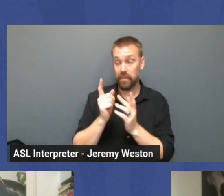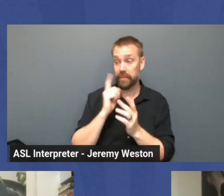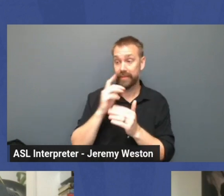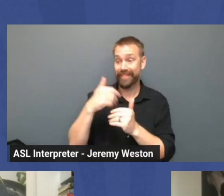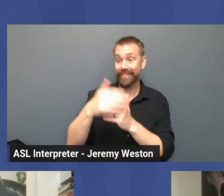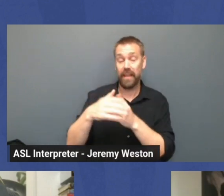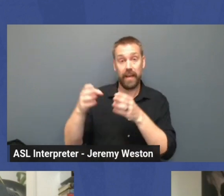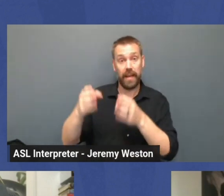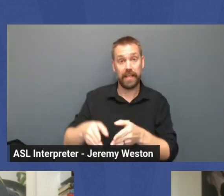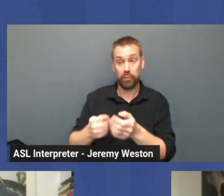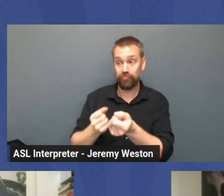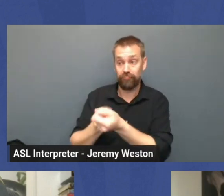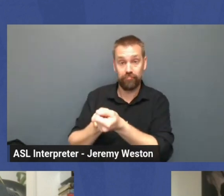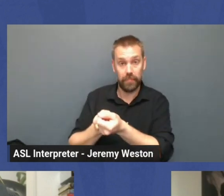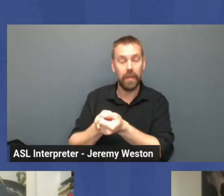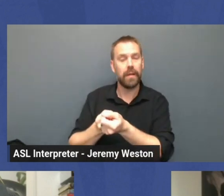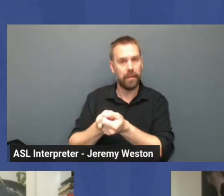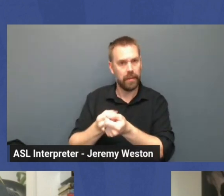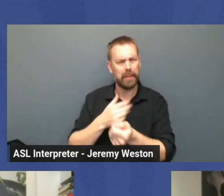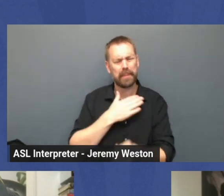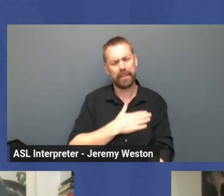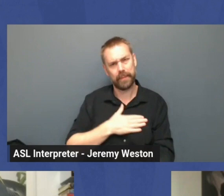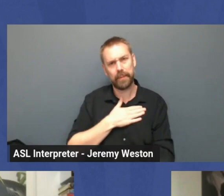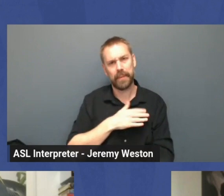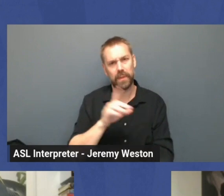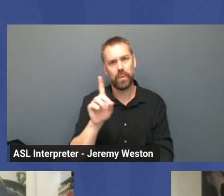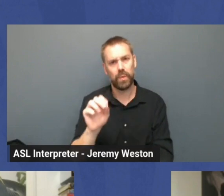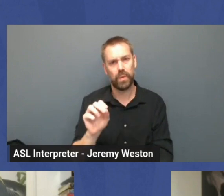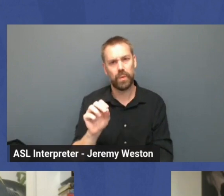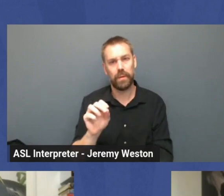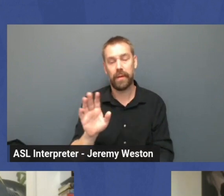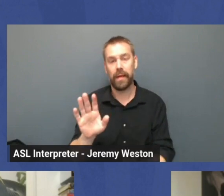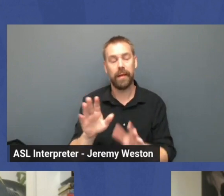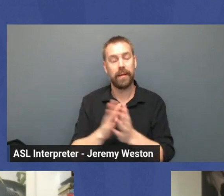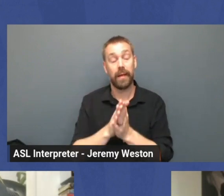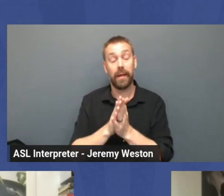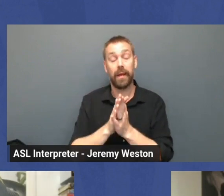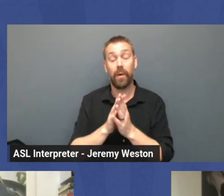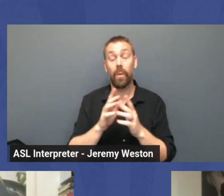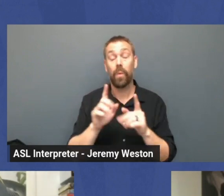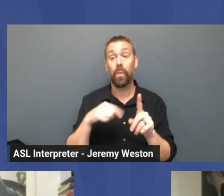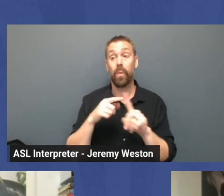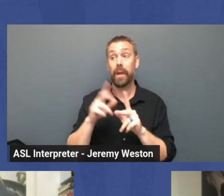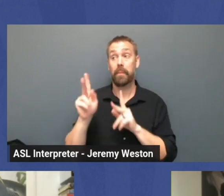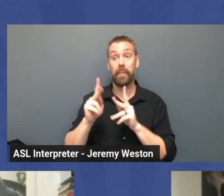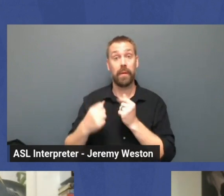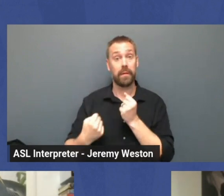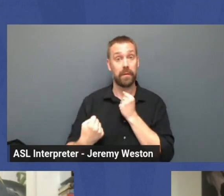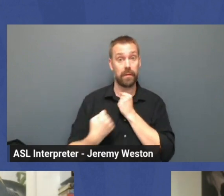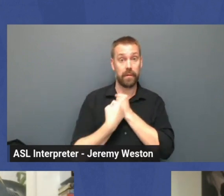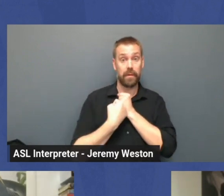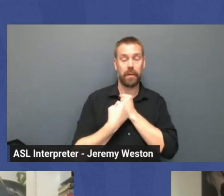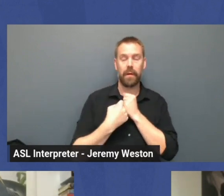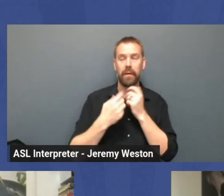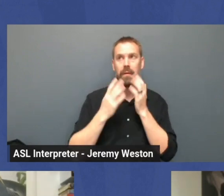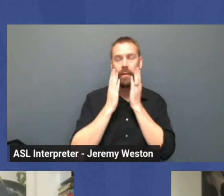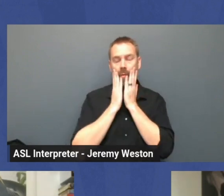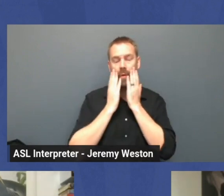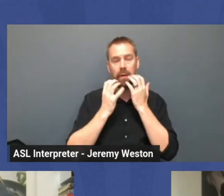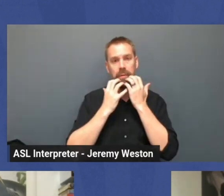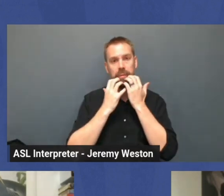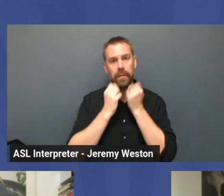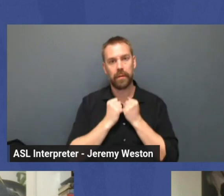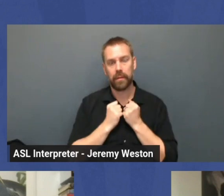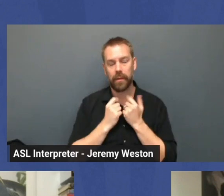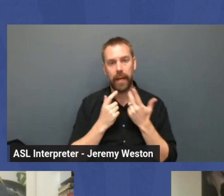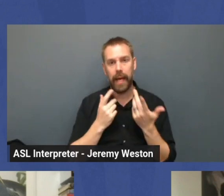person, please do that. Because I cannot express how meaningful it's been to have people that I didn't